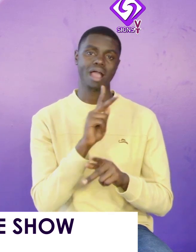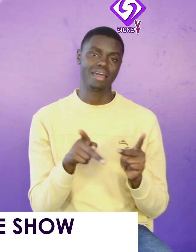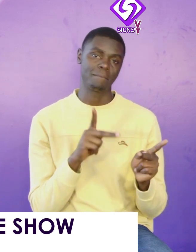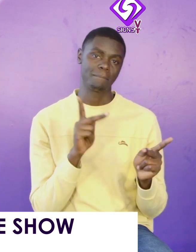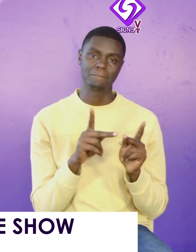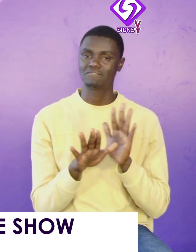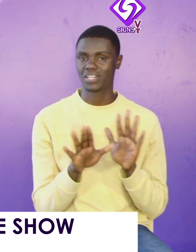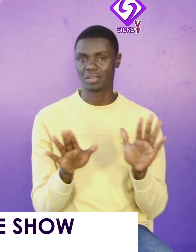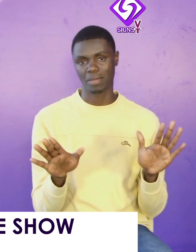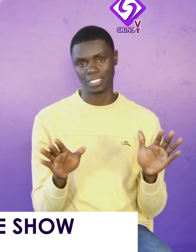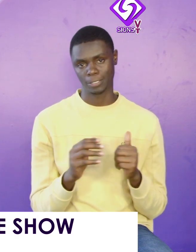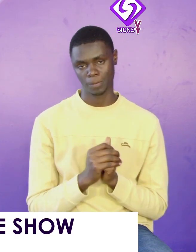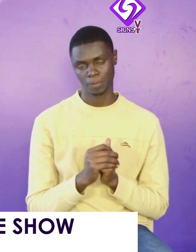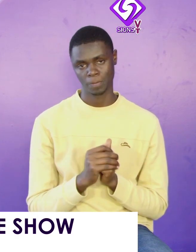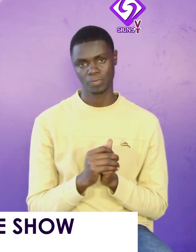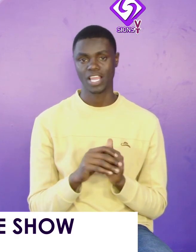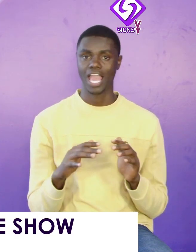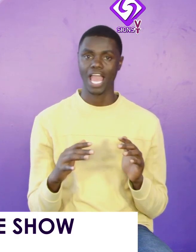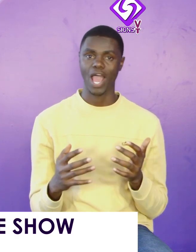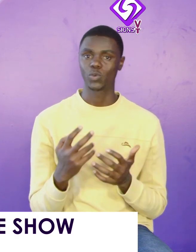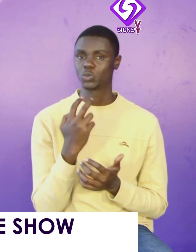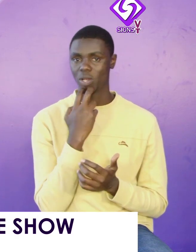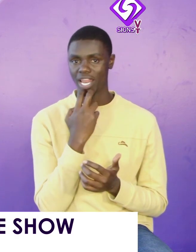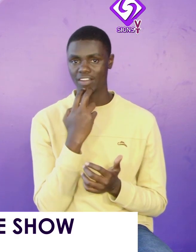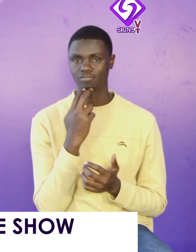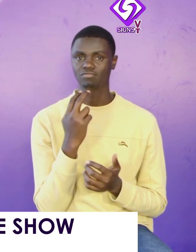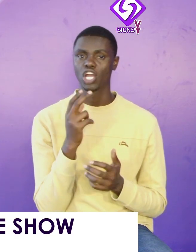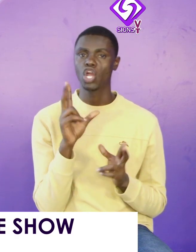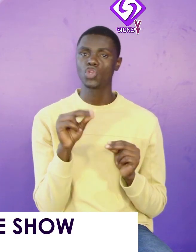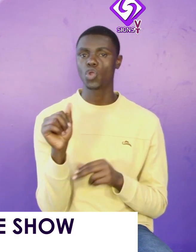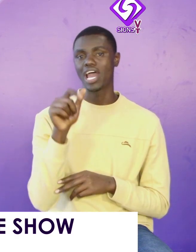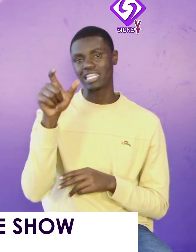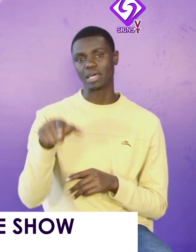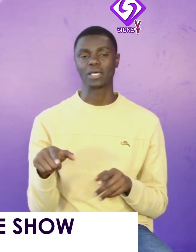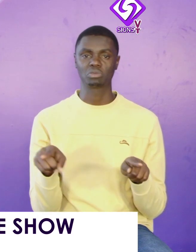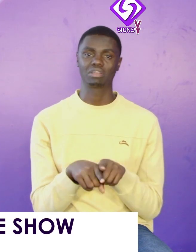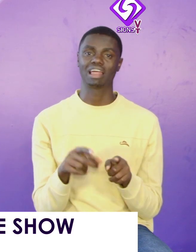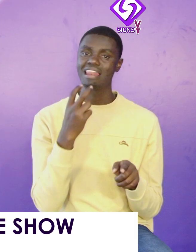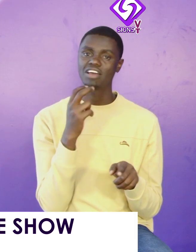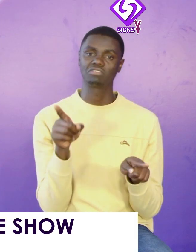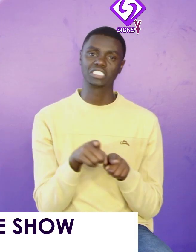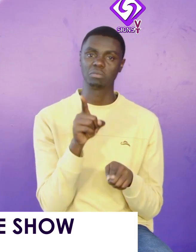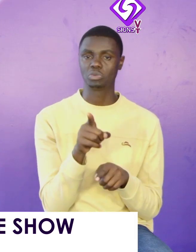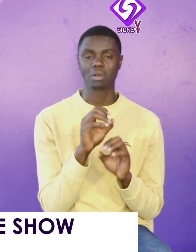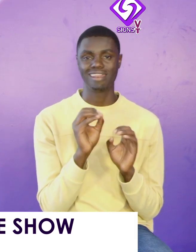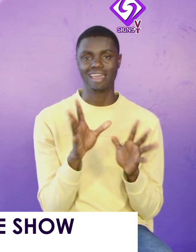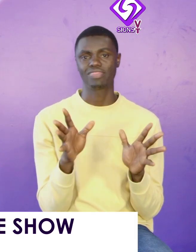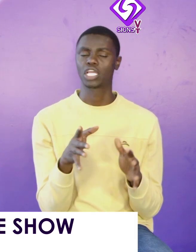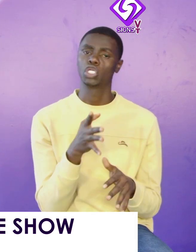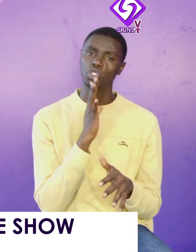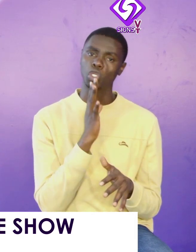imperfection. The way you laugh, nobody can do that. Nobody can laugh like you. Nobody can walk like you, talk like